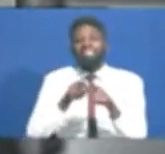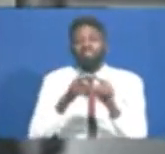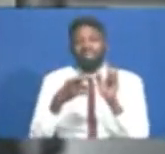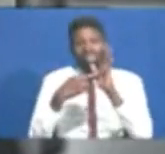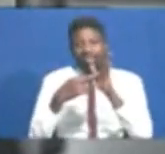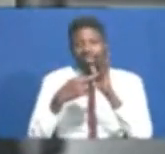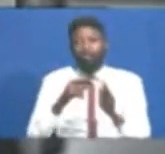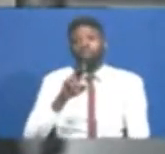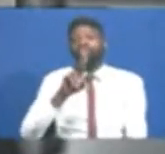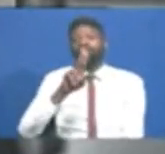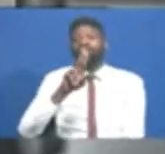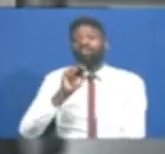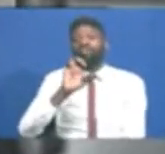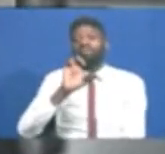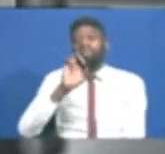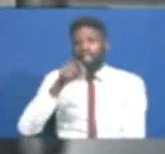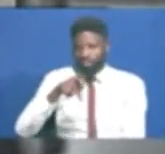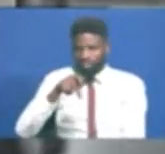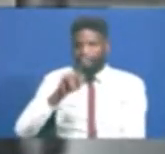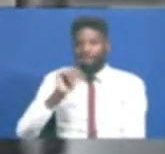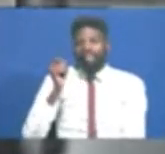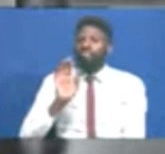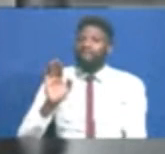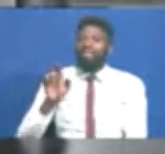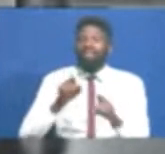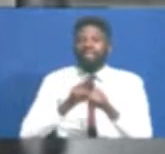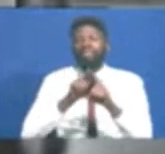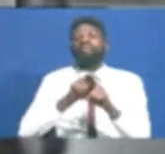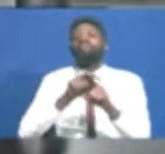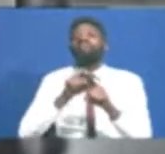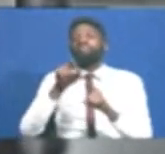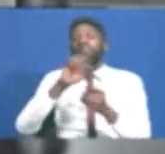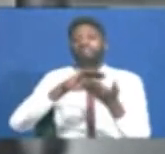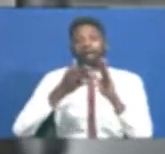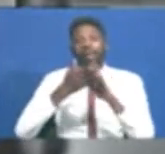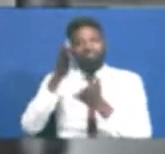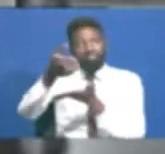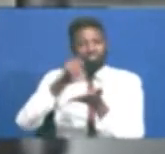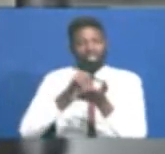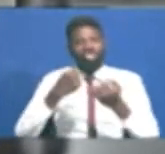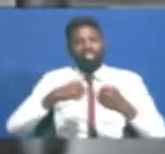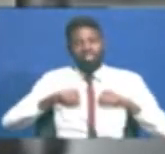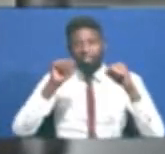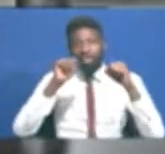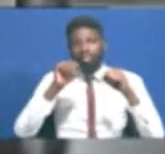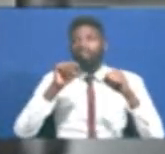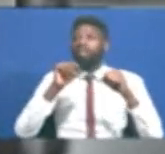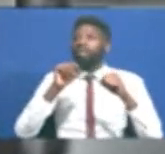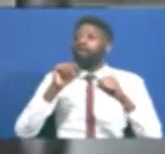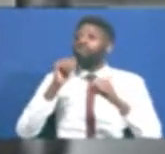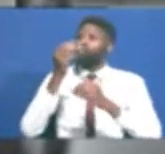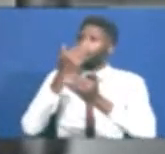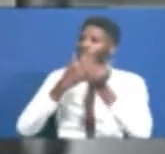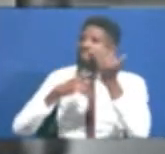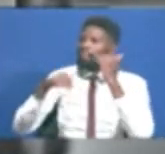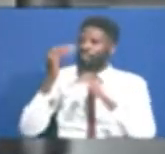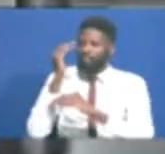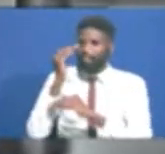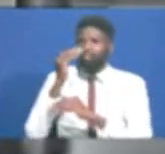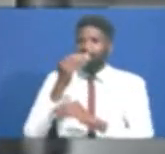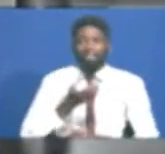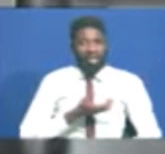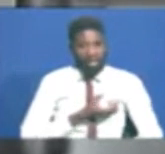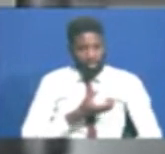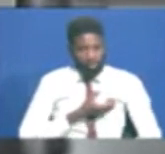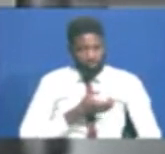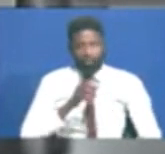UNEP. He was also appointed chairman of the University of Nairobi Council. He would leave a mark well at UNEP, successfully leading